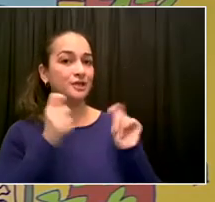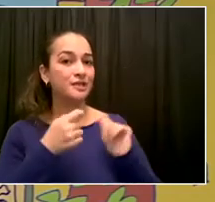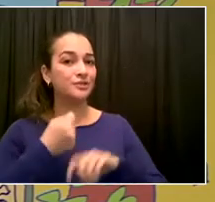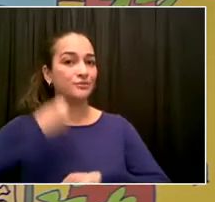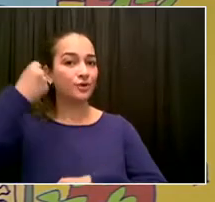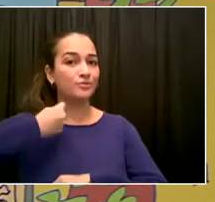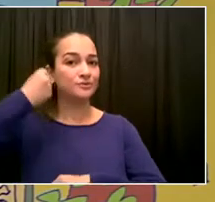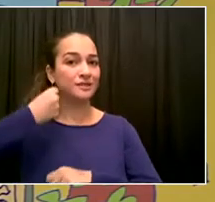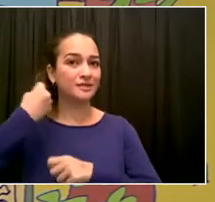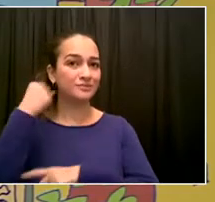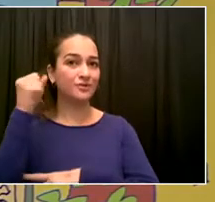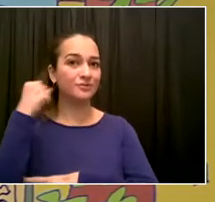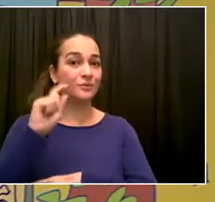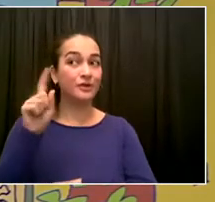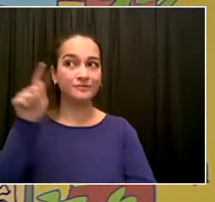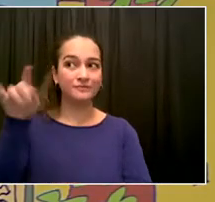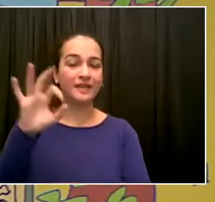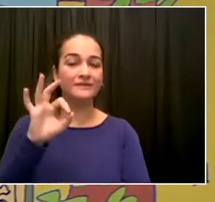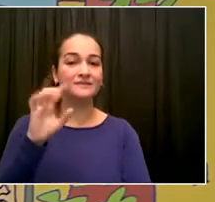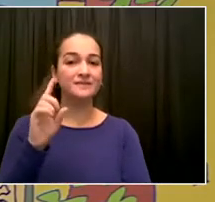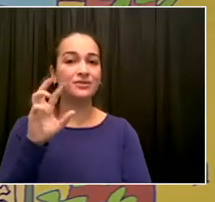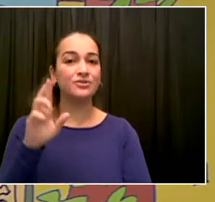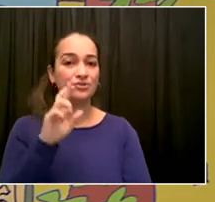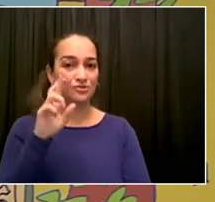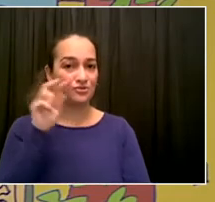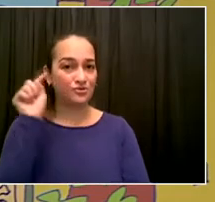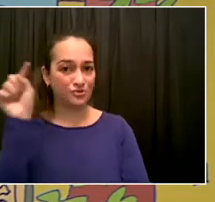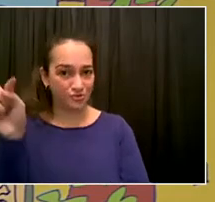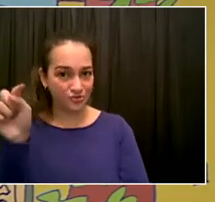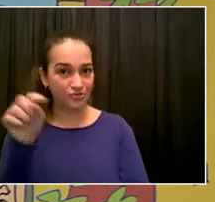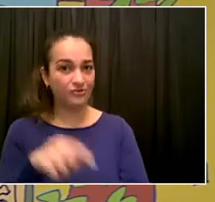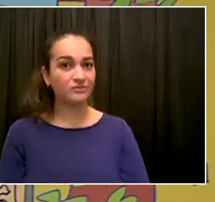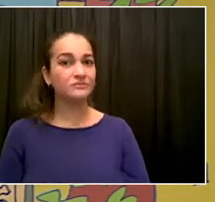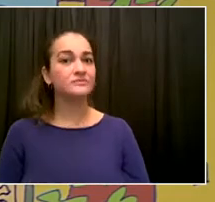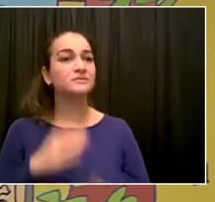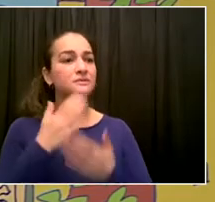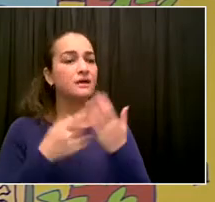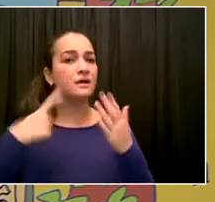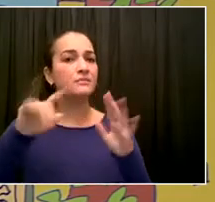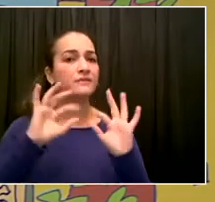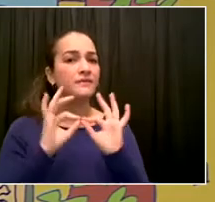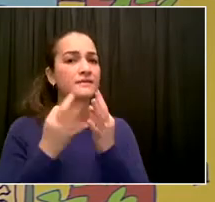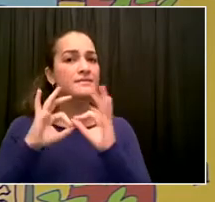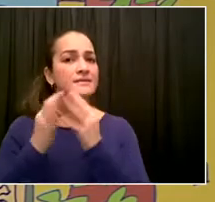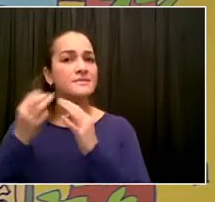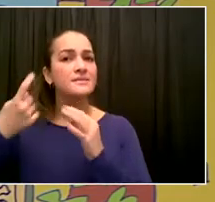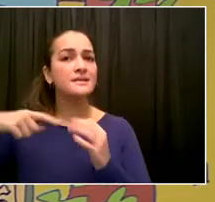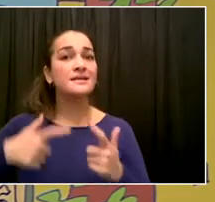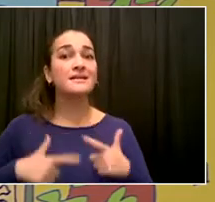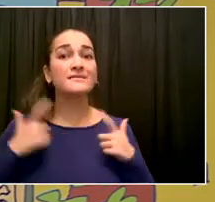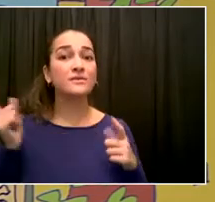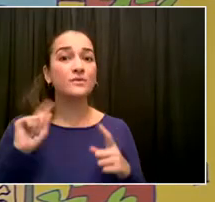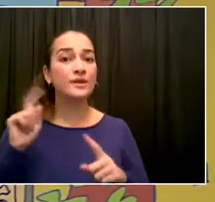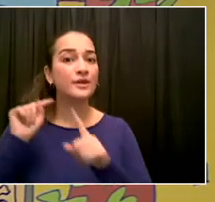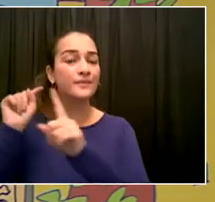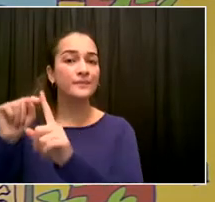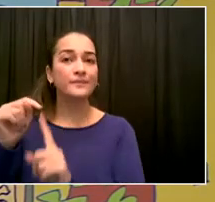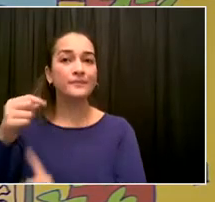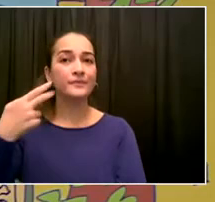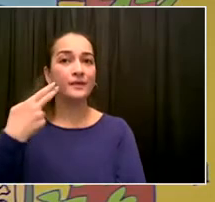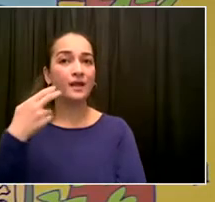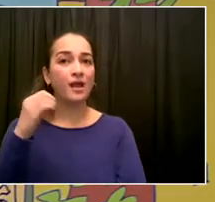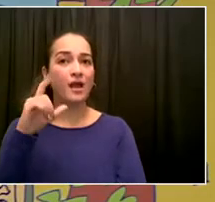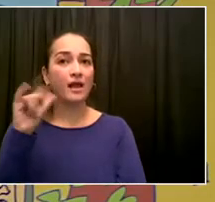They've been trying very hard to get a meeting with your office, and they've told me that, they just haven't heard back. I wanted to